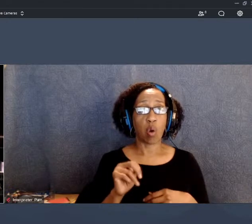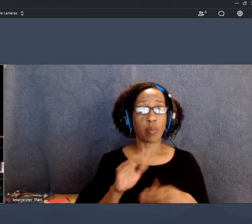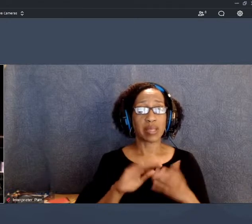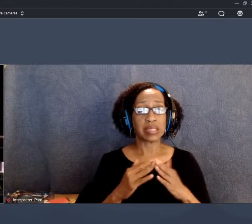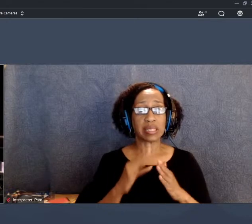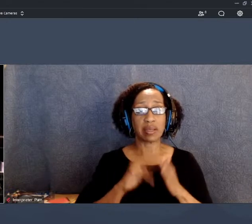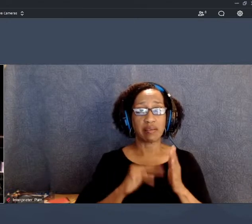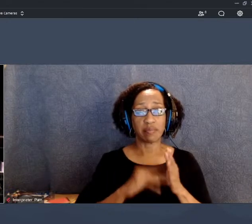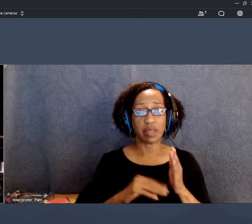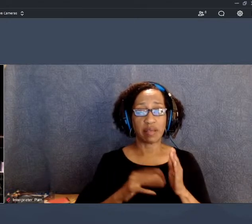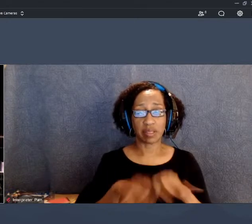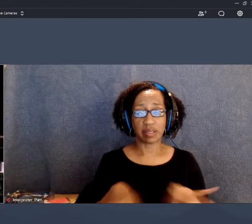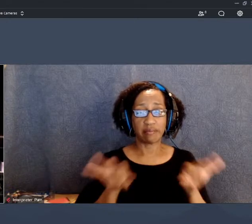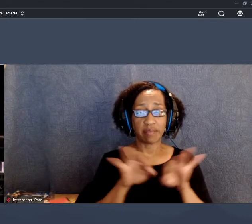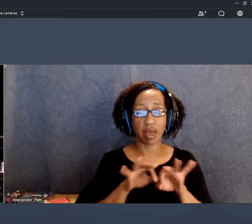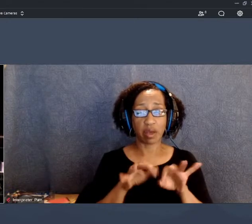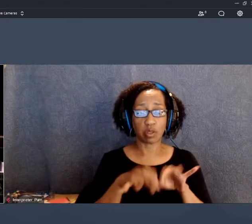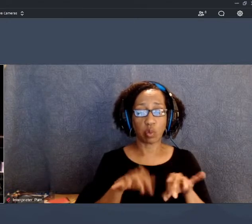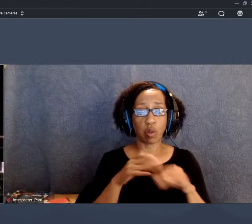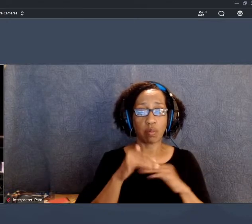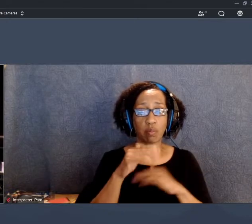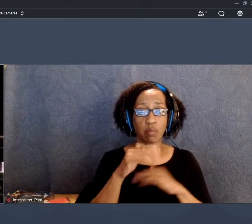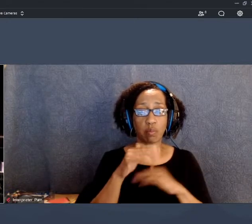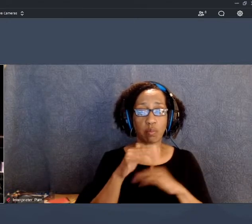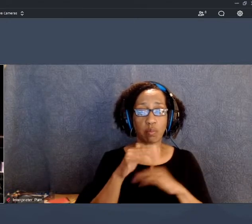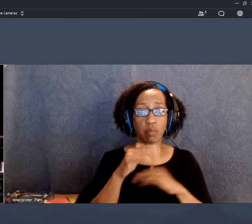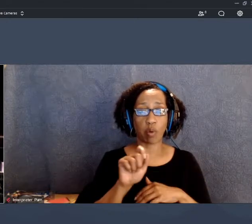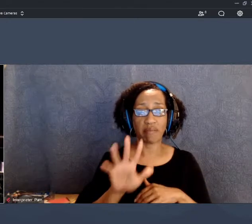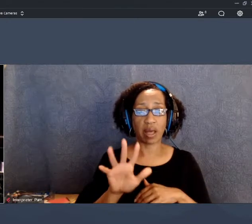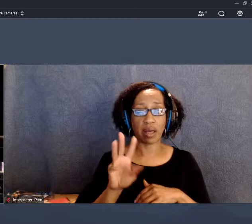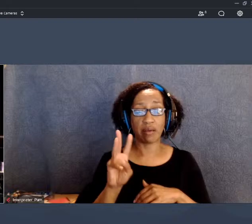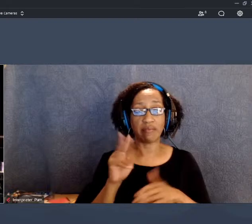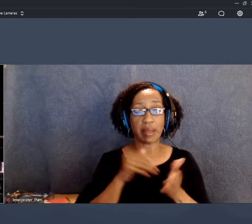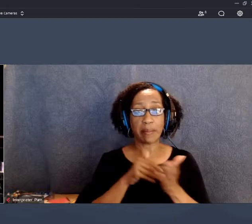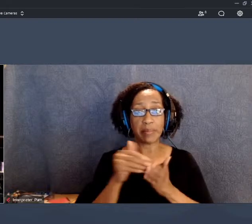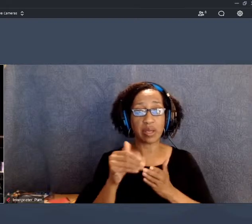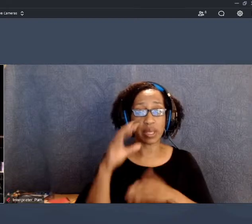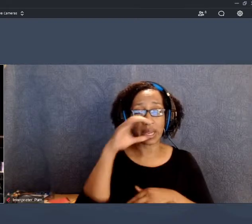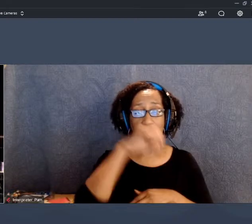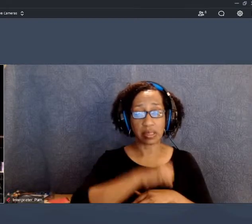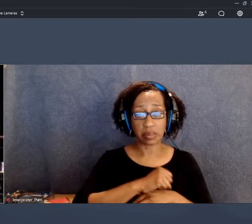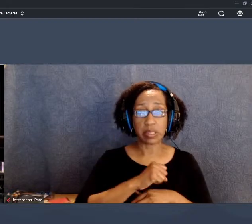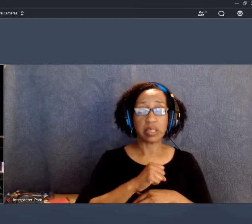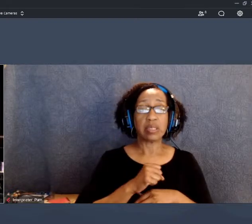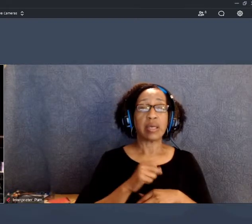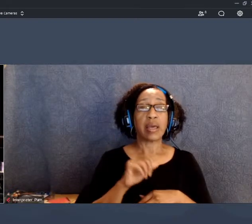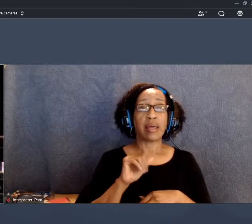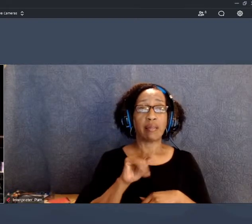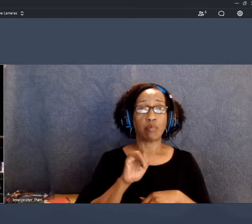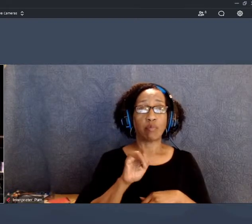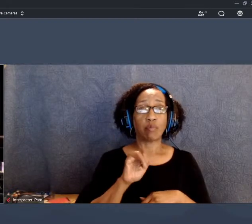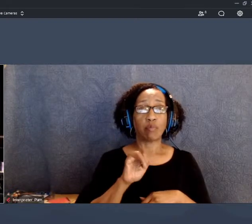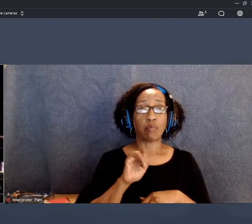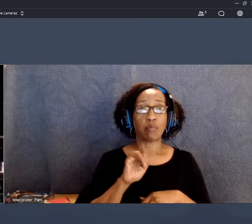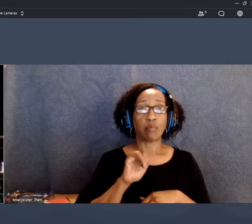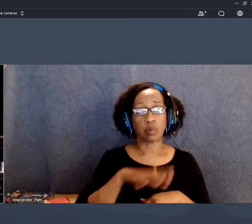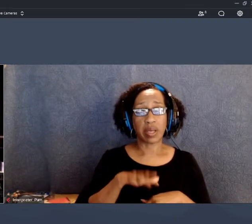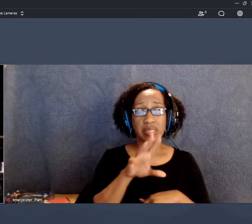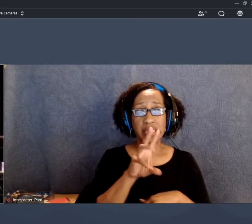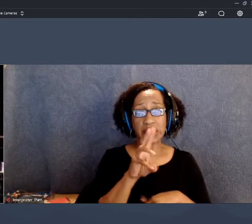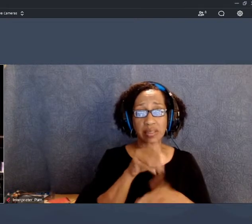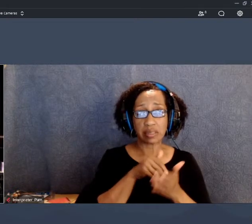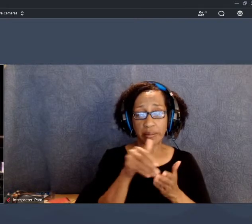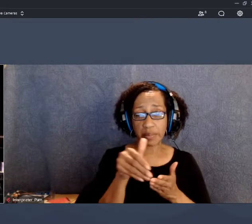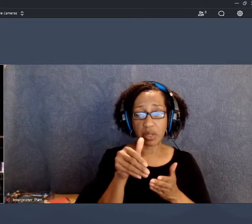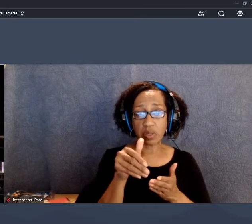market value is worth more than $3.5 million. Estimates and appraisals have been in the range of $6 million. As a